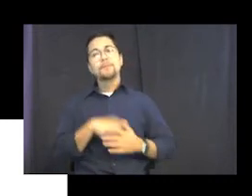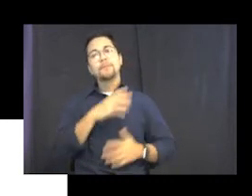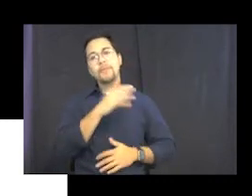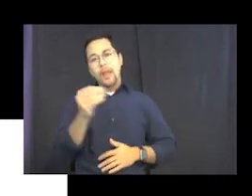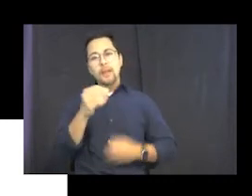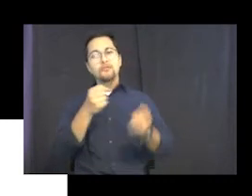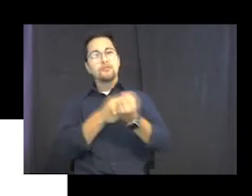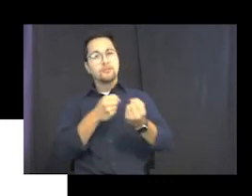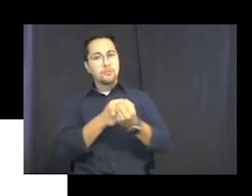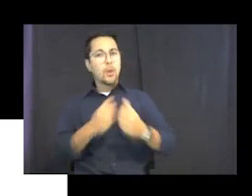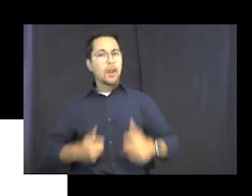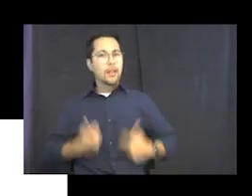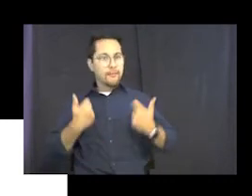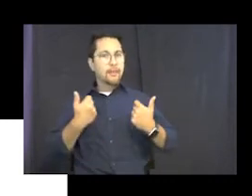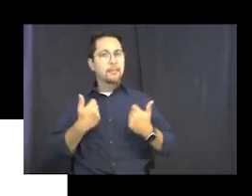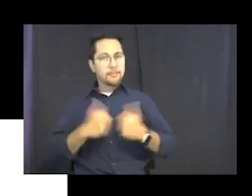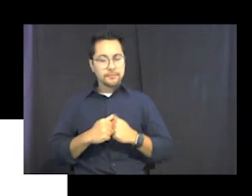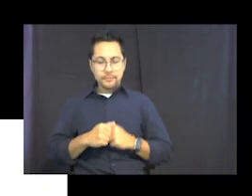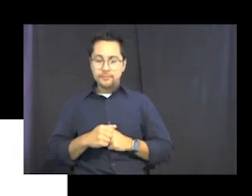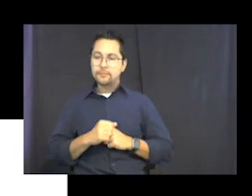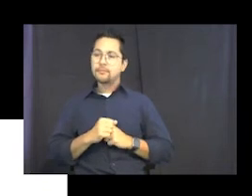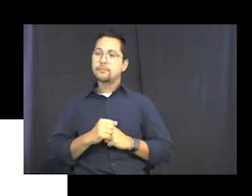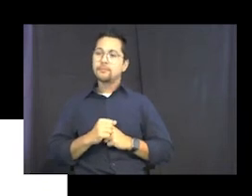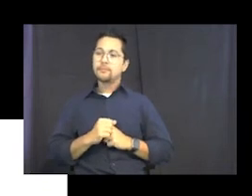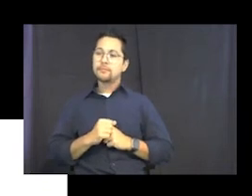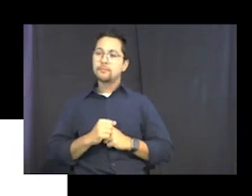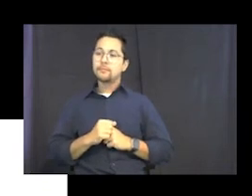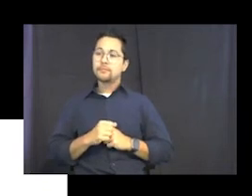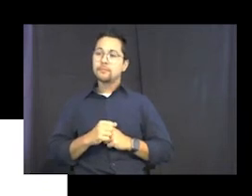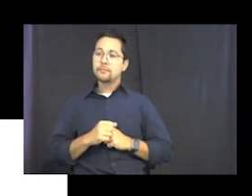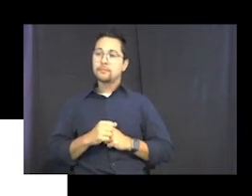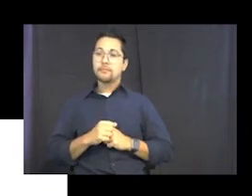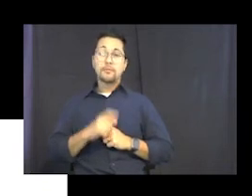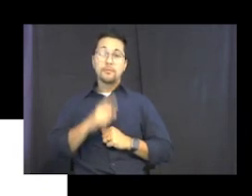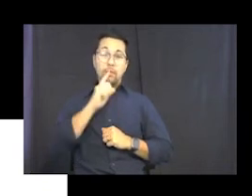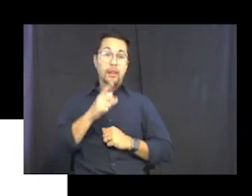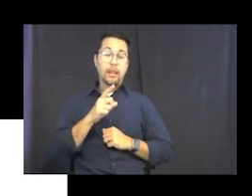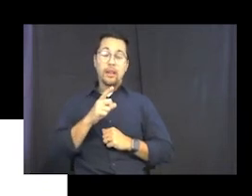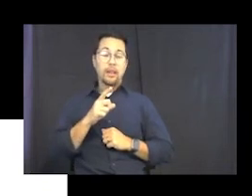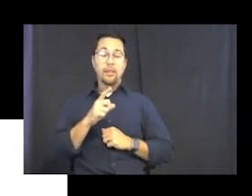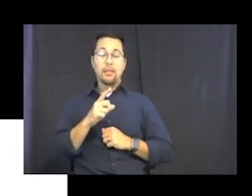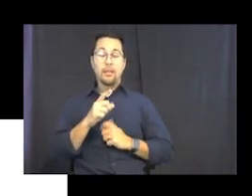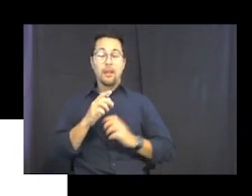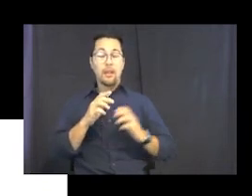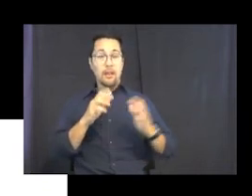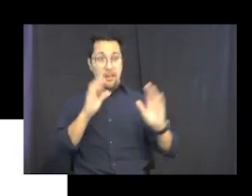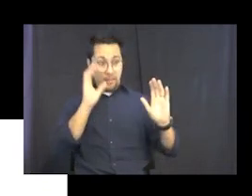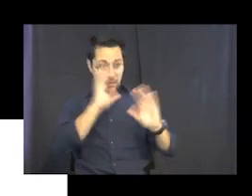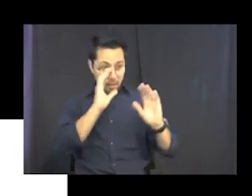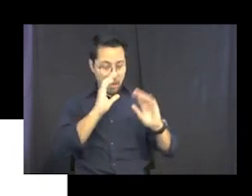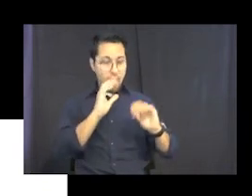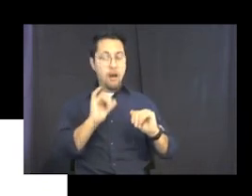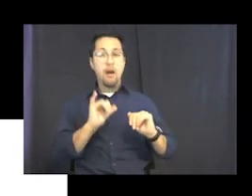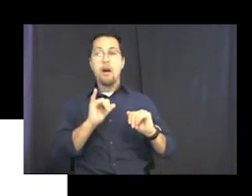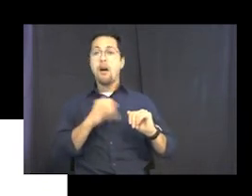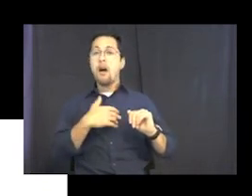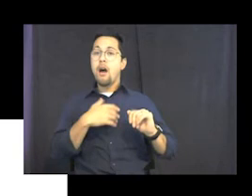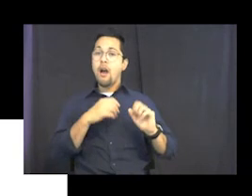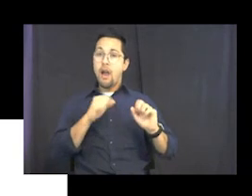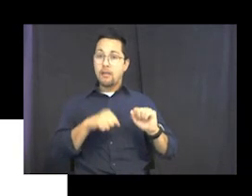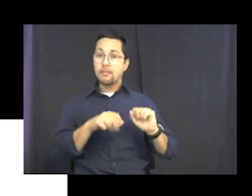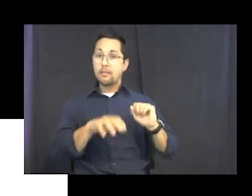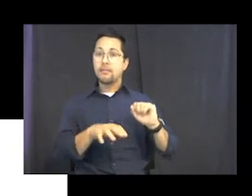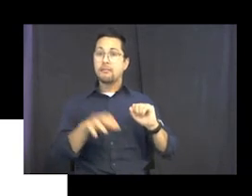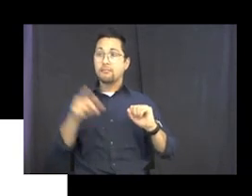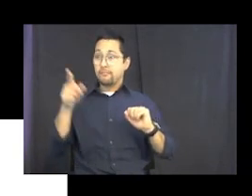supported living, and opened a humongous door that I was able to bring the provider that